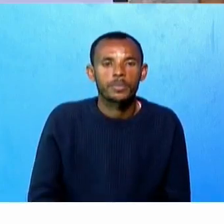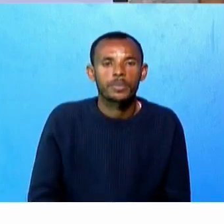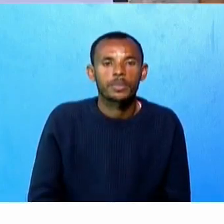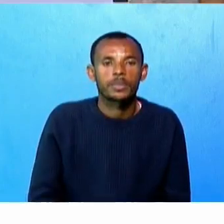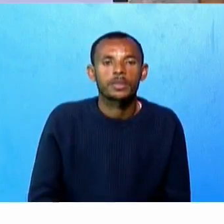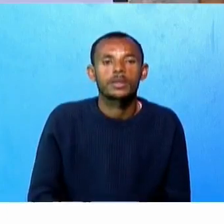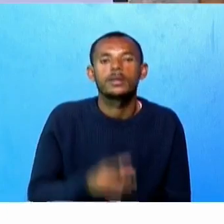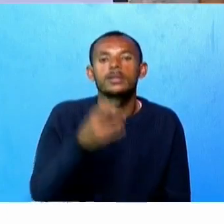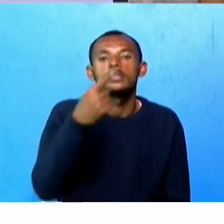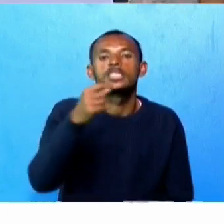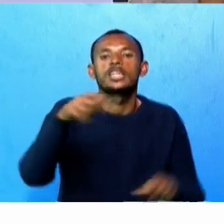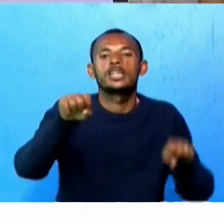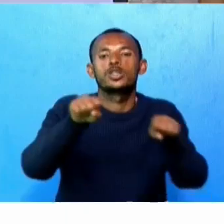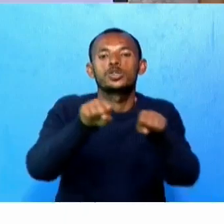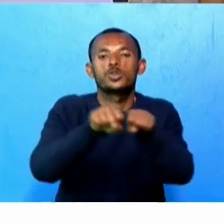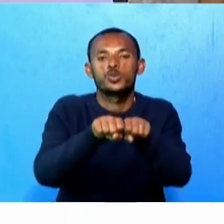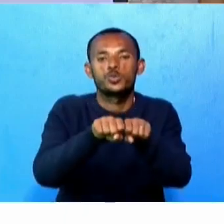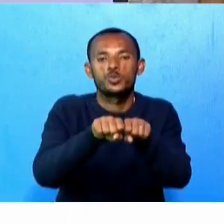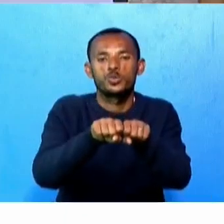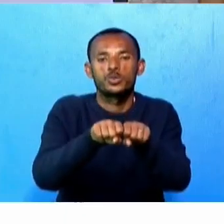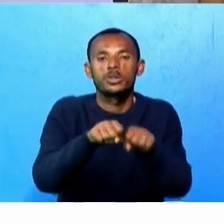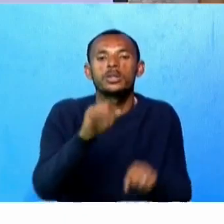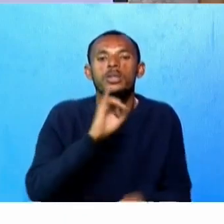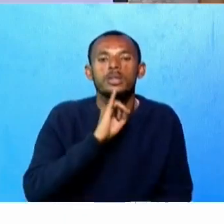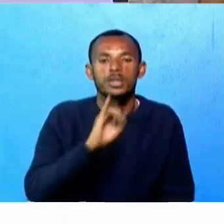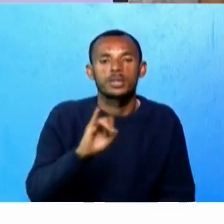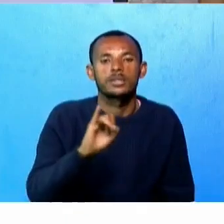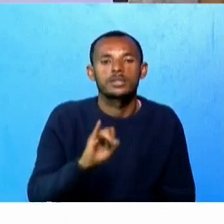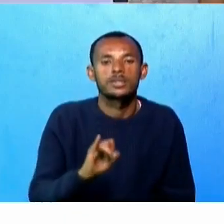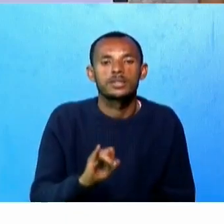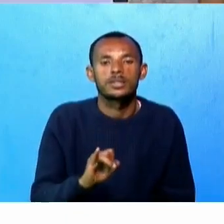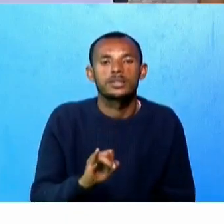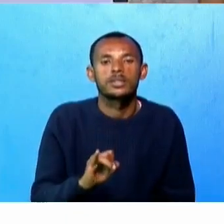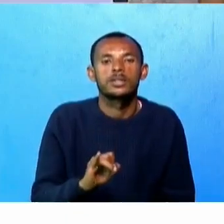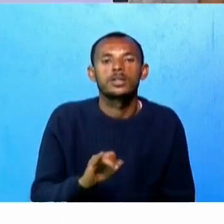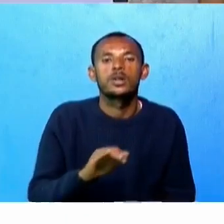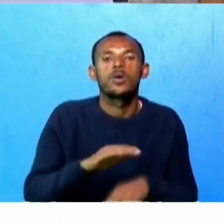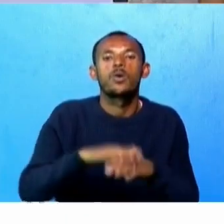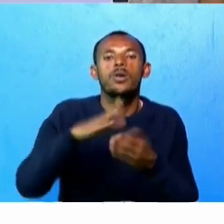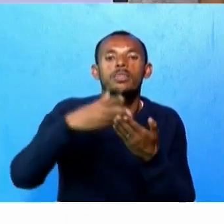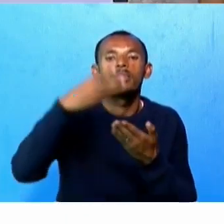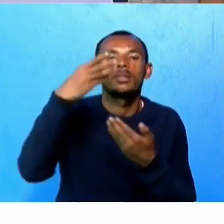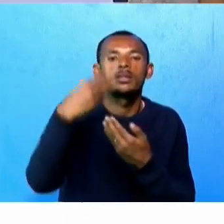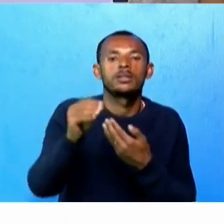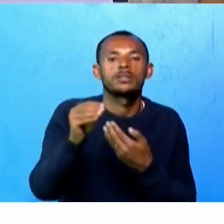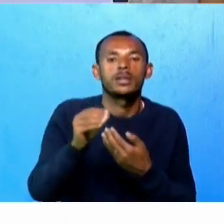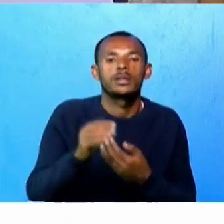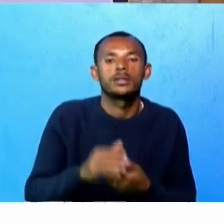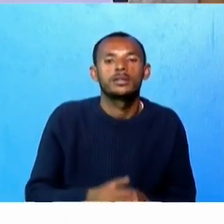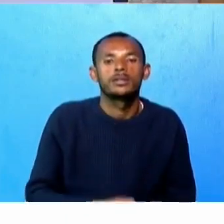the shoe is on sale